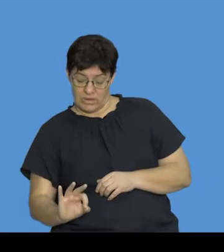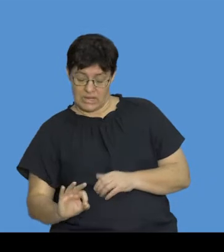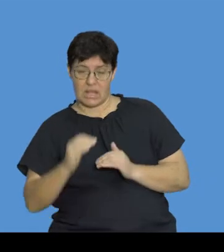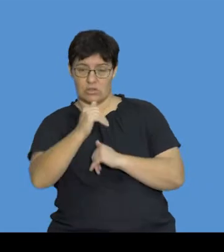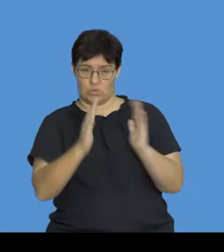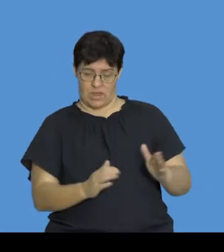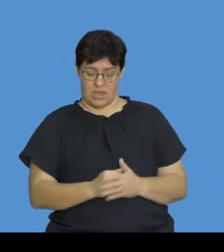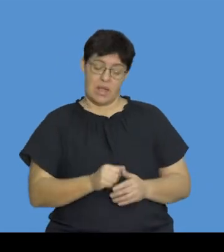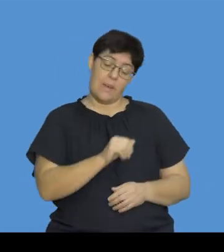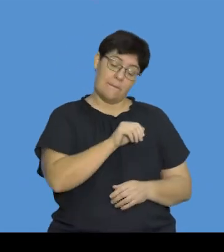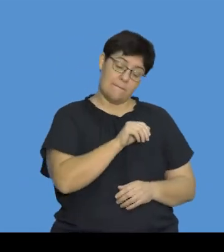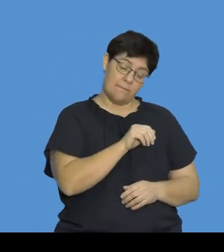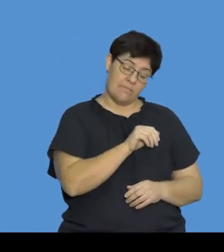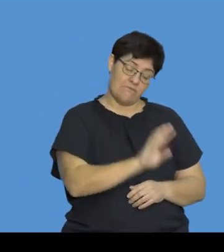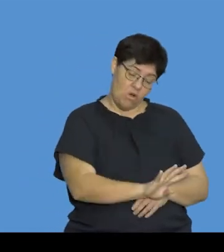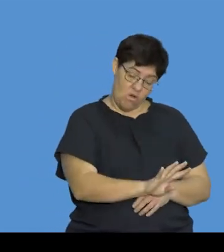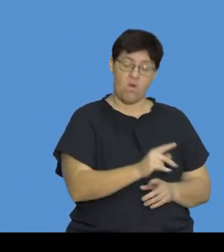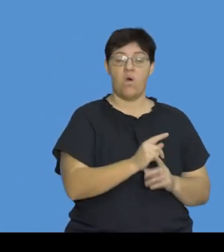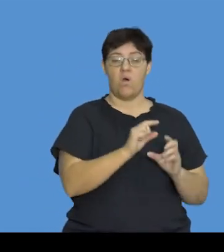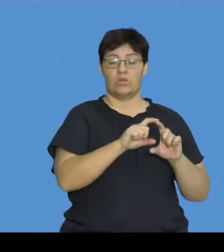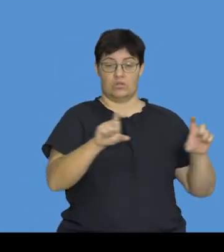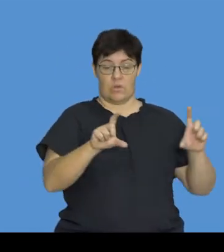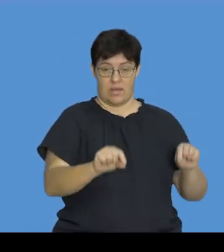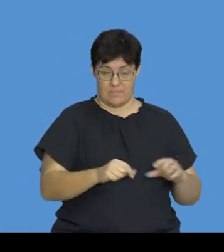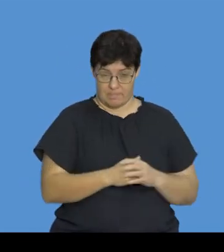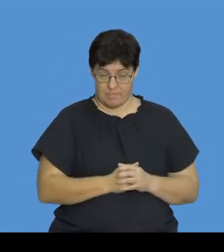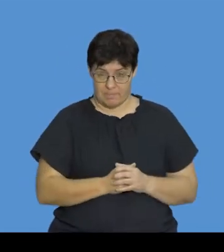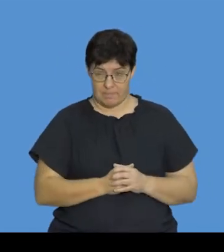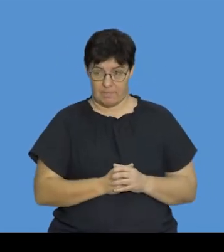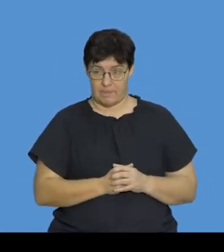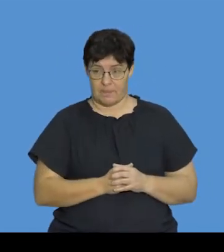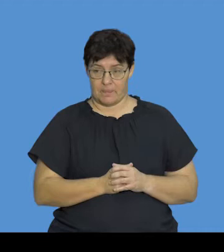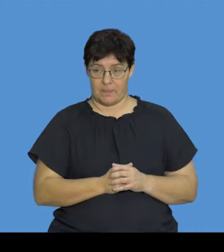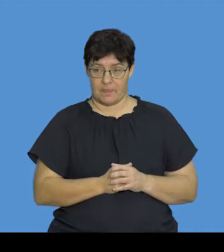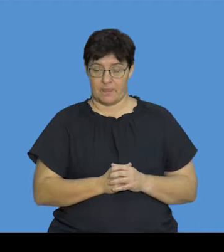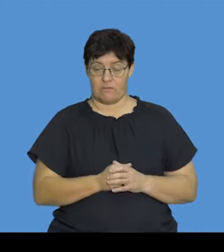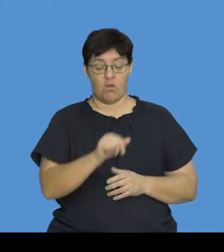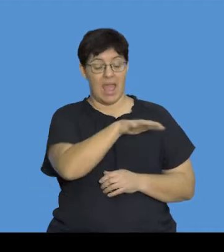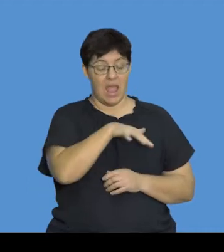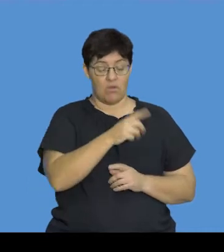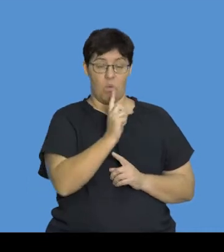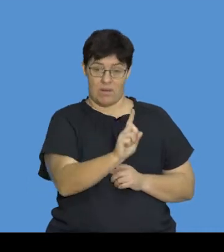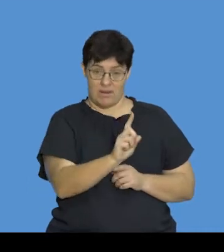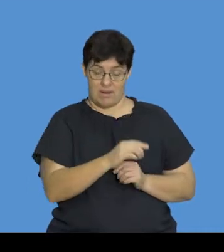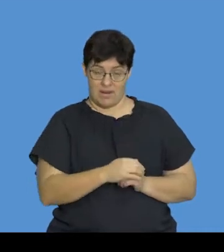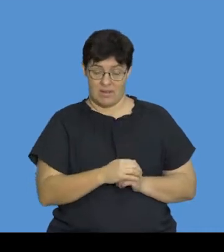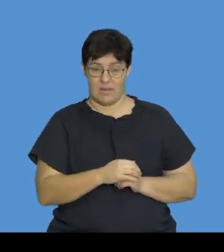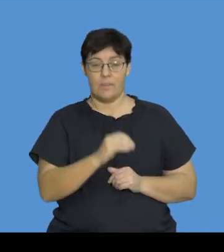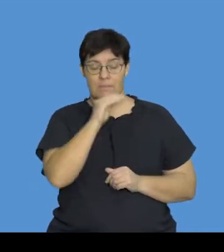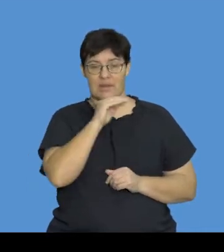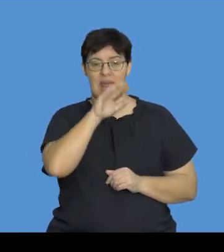4 will be a rectangle. So shape 1, for area 1, it will be equals to